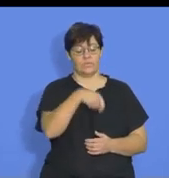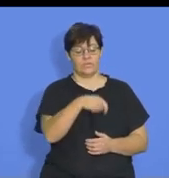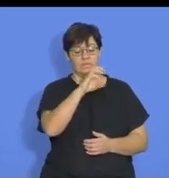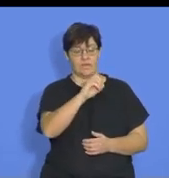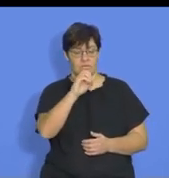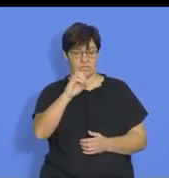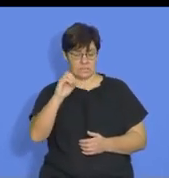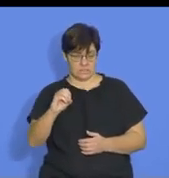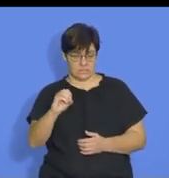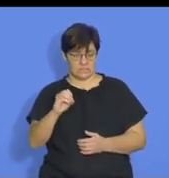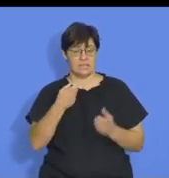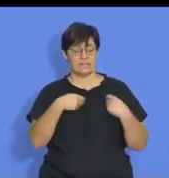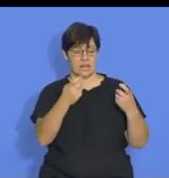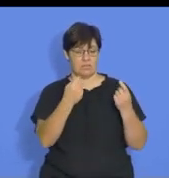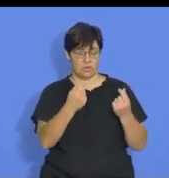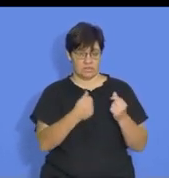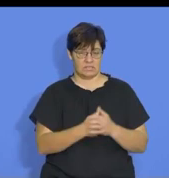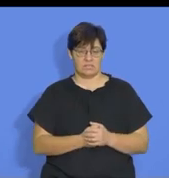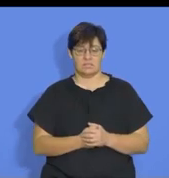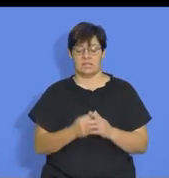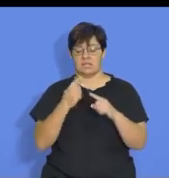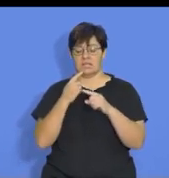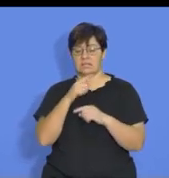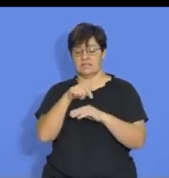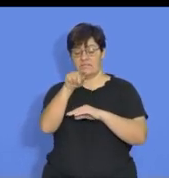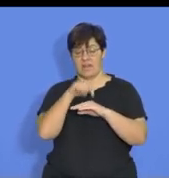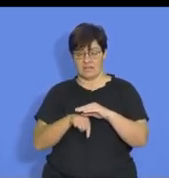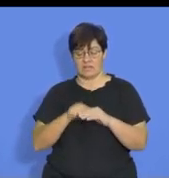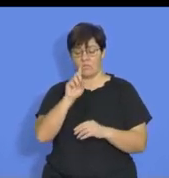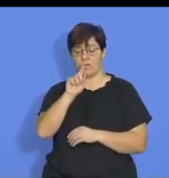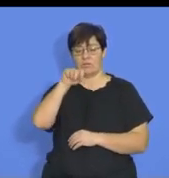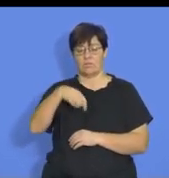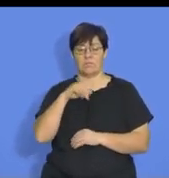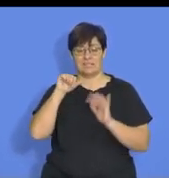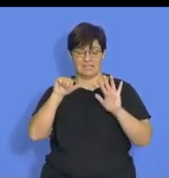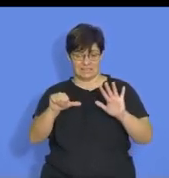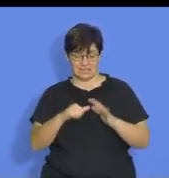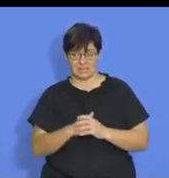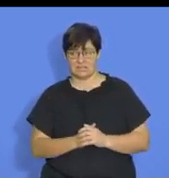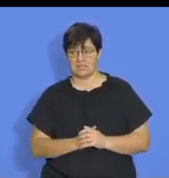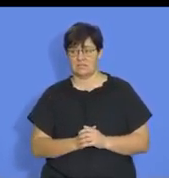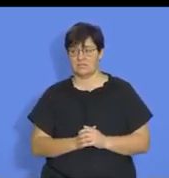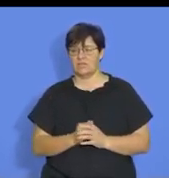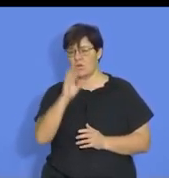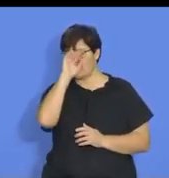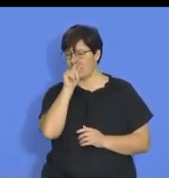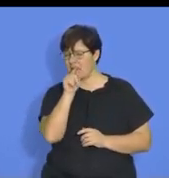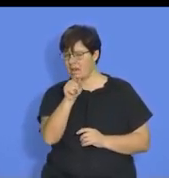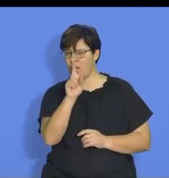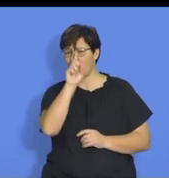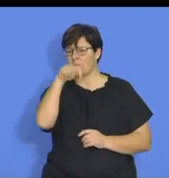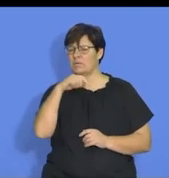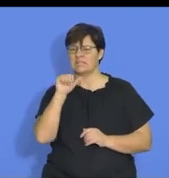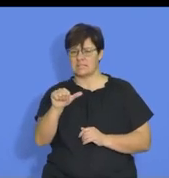Okay, so 2,000 is our selling price, and I'm dividing that by